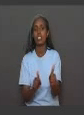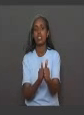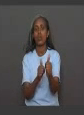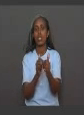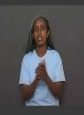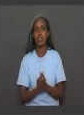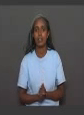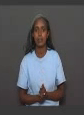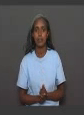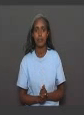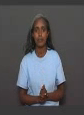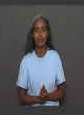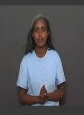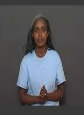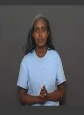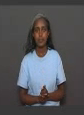the sequence.